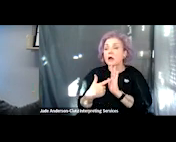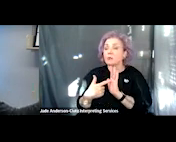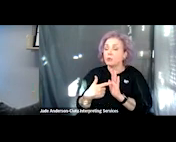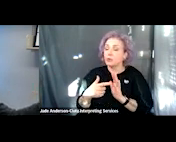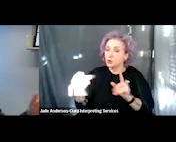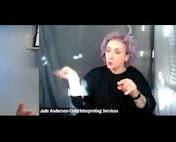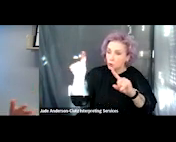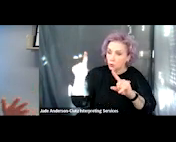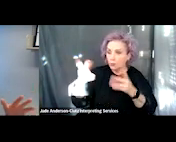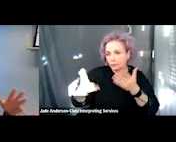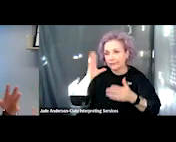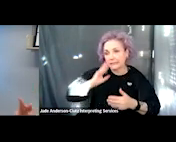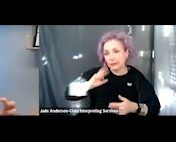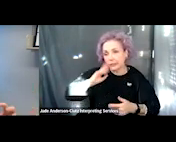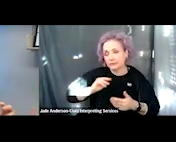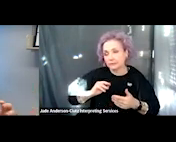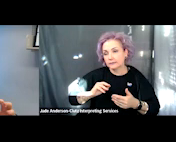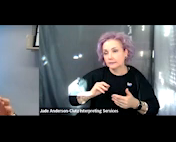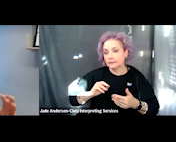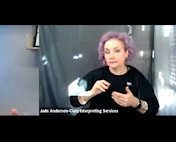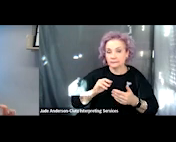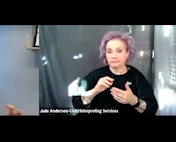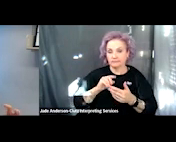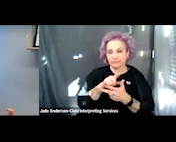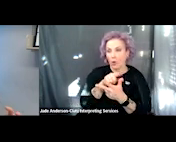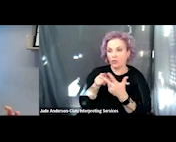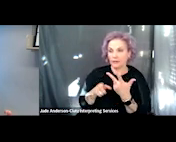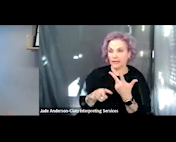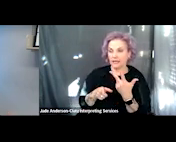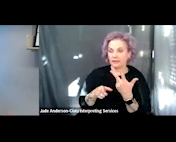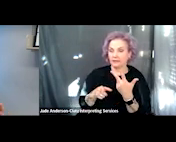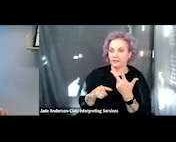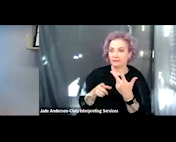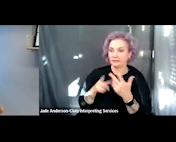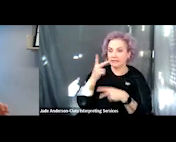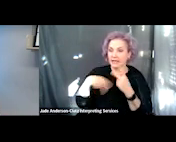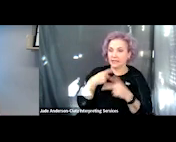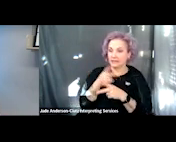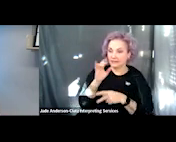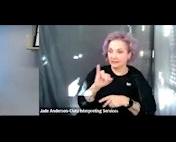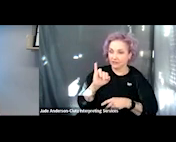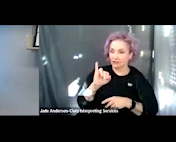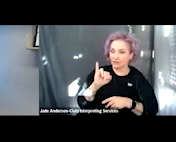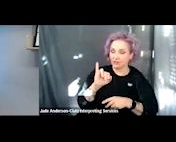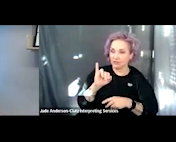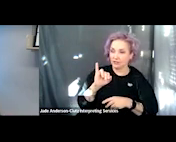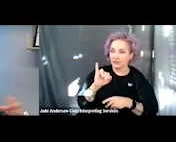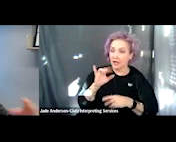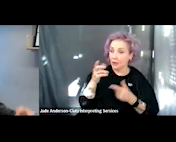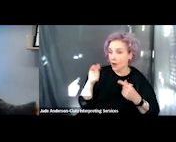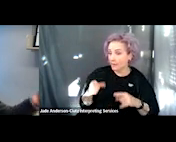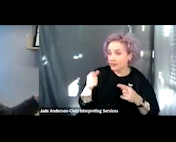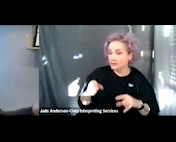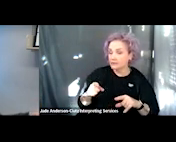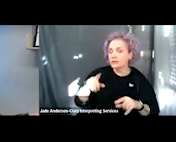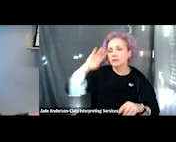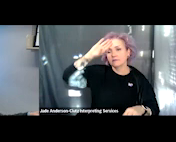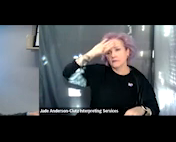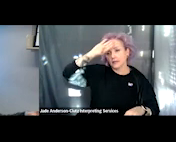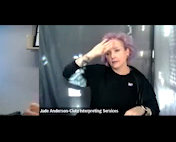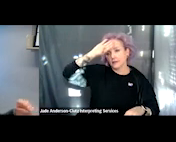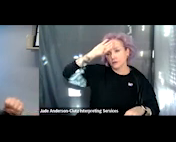multiple types is because our immune system is evolved in a way that it uses sort of similar mechanisms to fight off